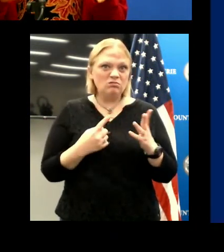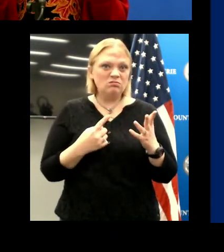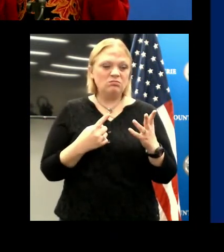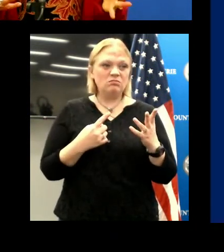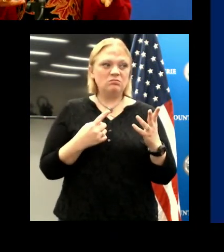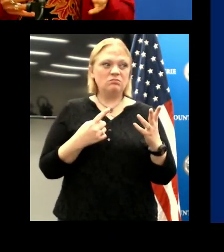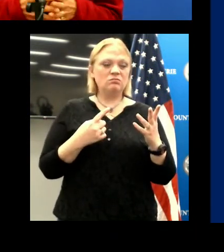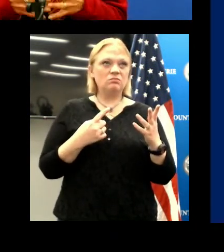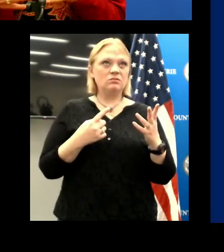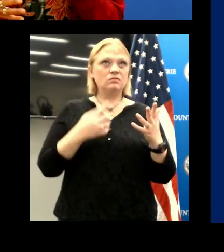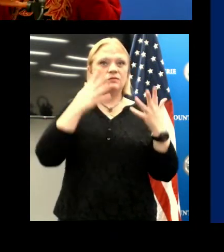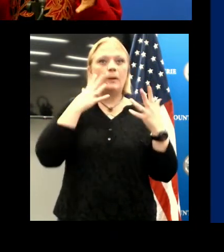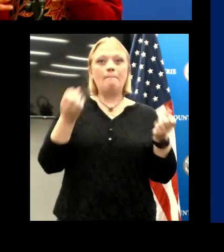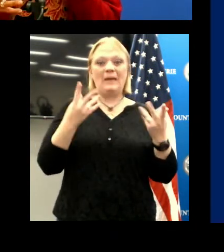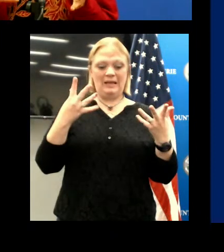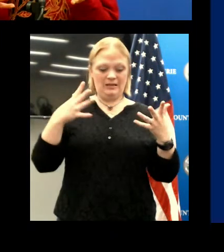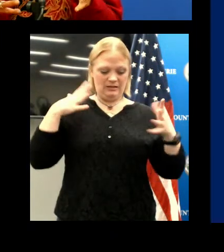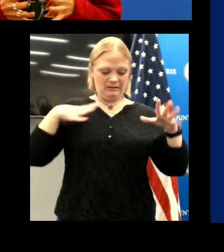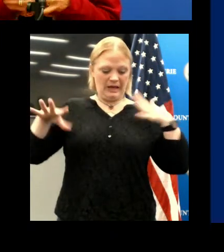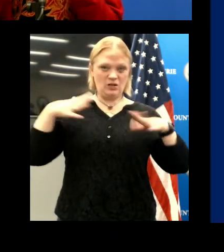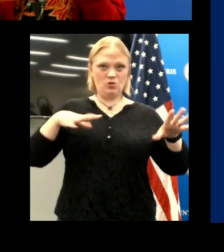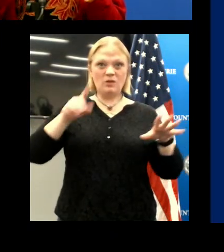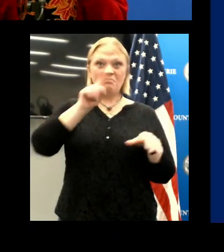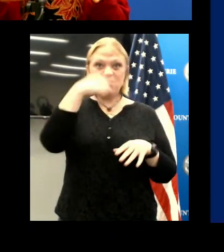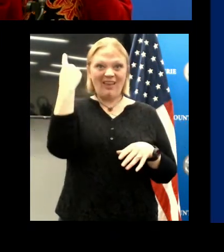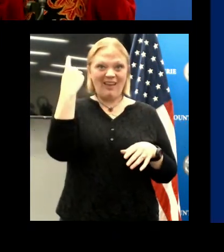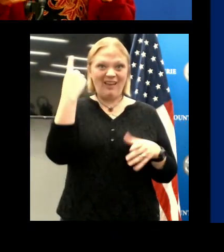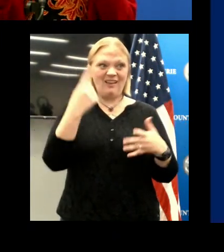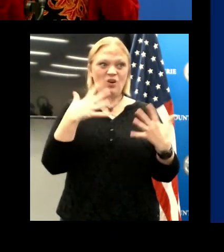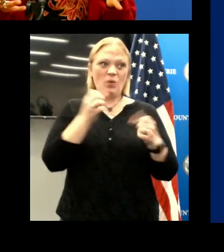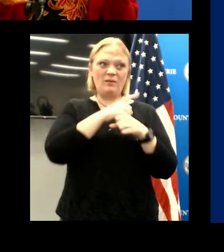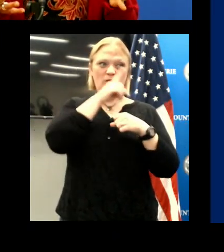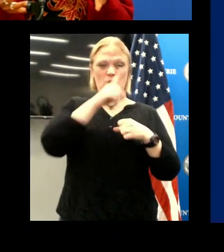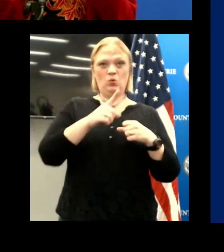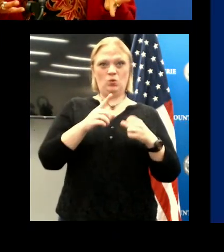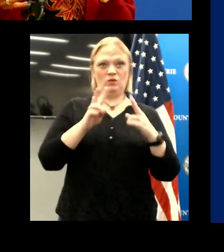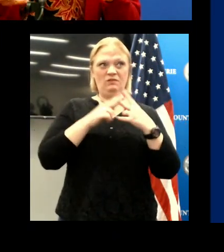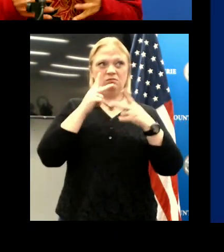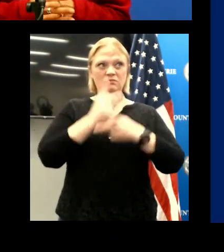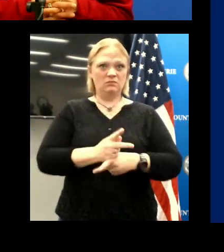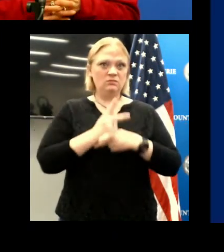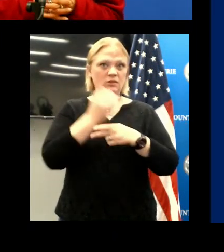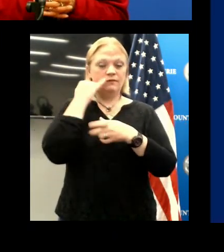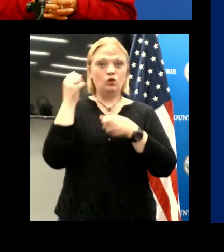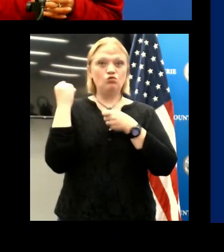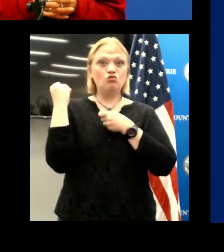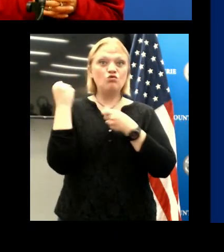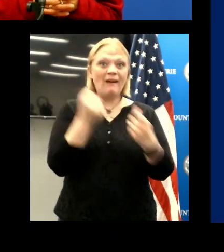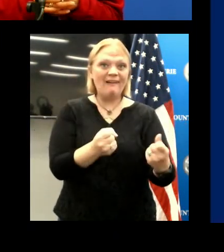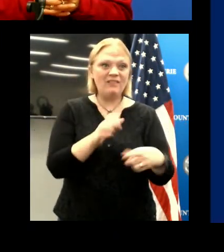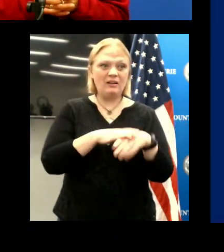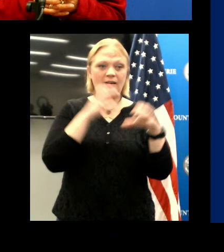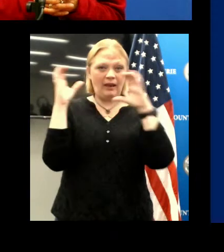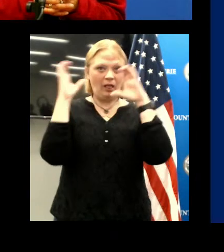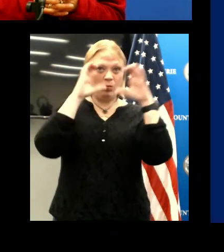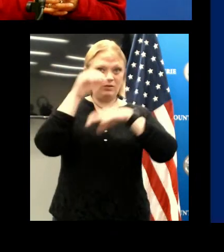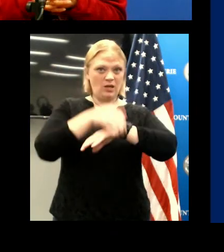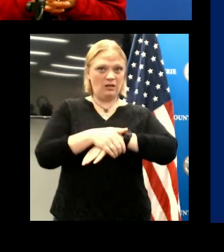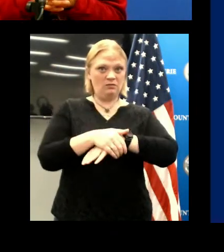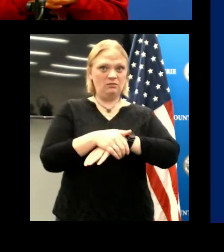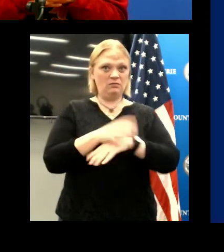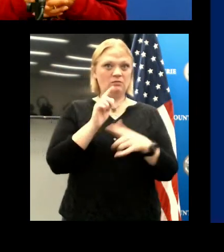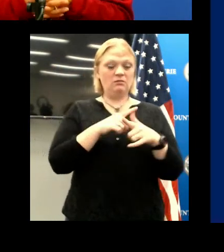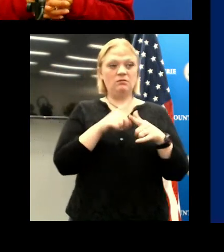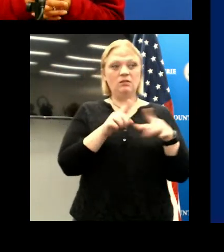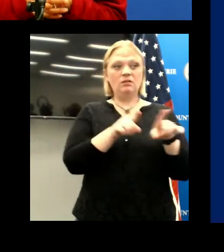Unfortunately, many of the costumes are like black, and so you want to make sure that you're very careful if you're driving on Halloween night. And then